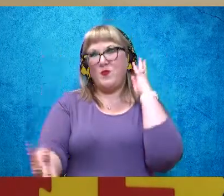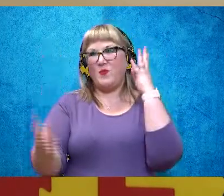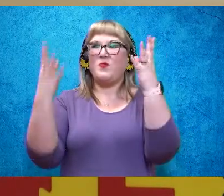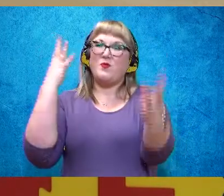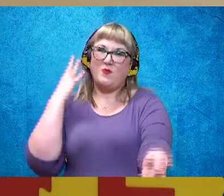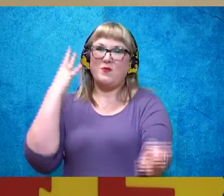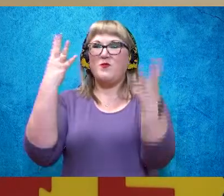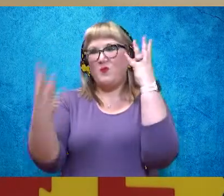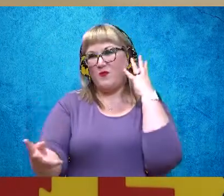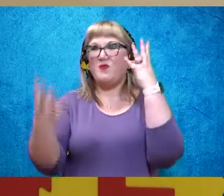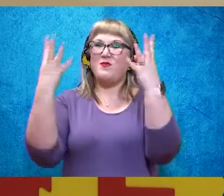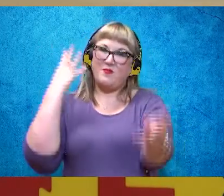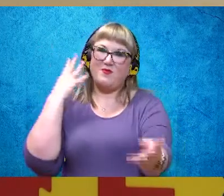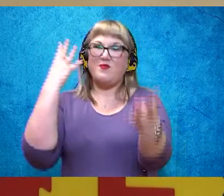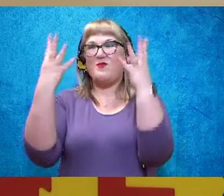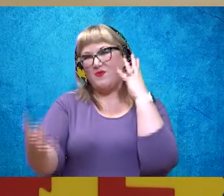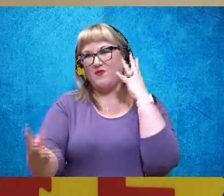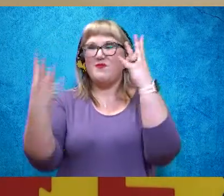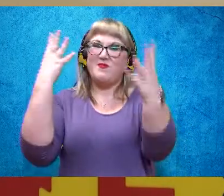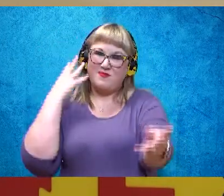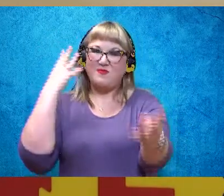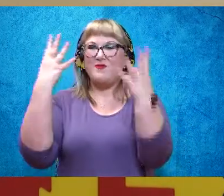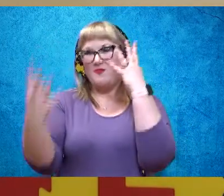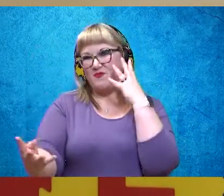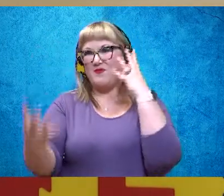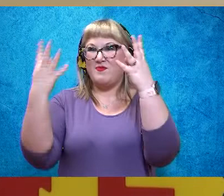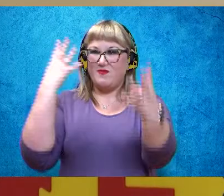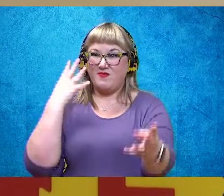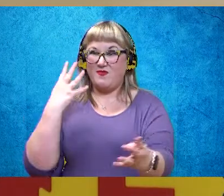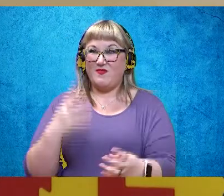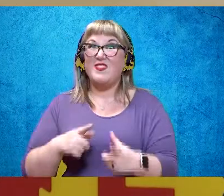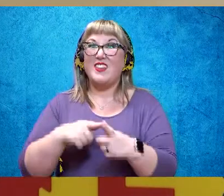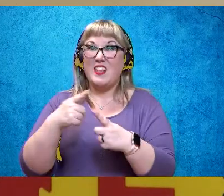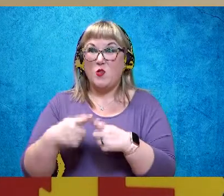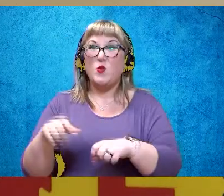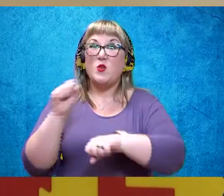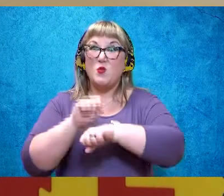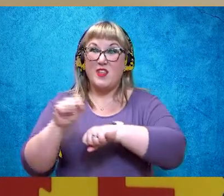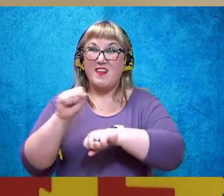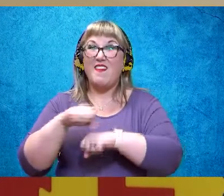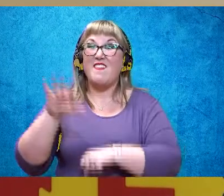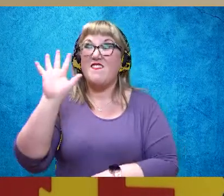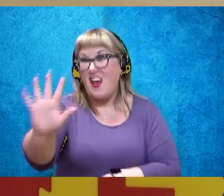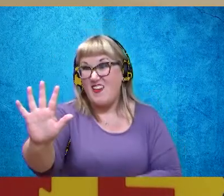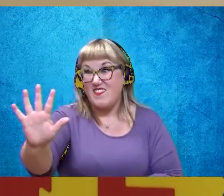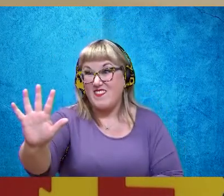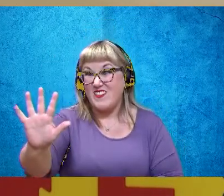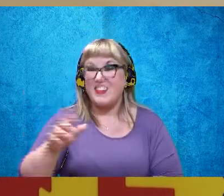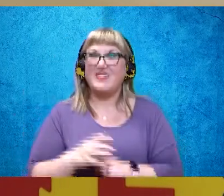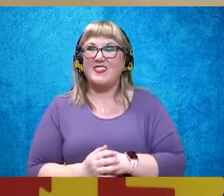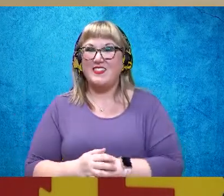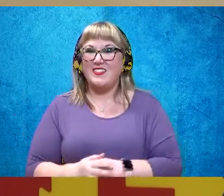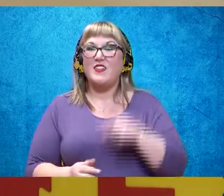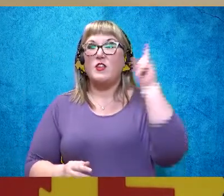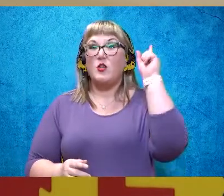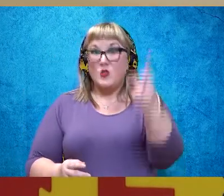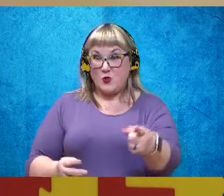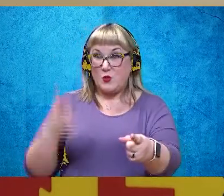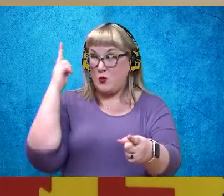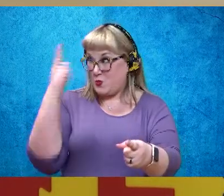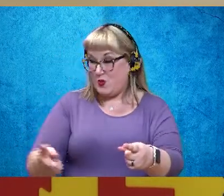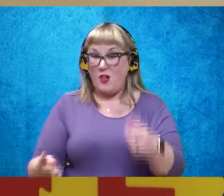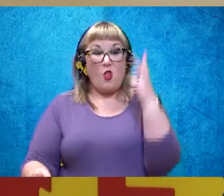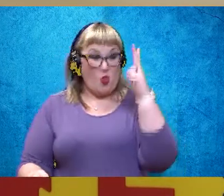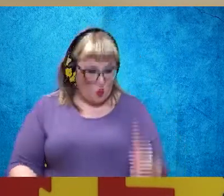4 hammers. Johnny works with 4 hammers, then he works with 5. 1,